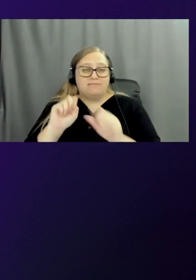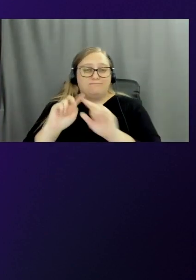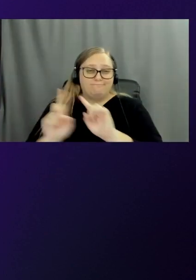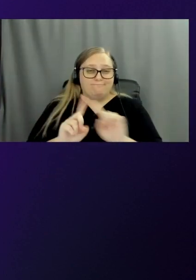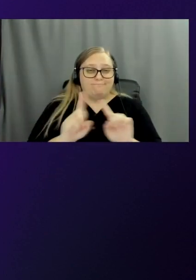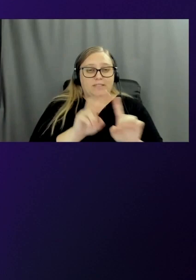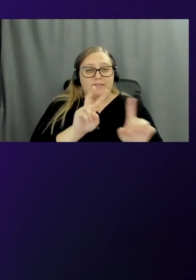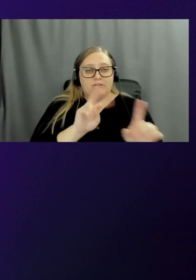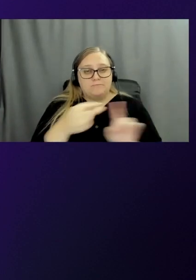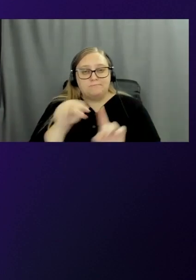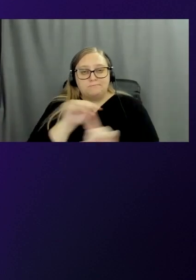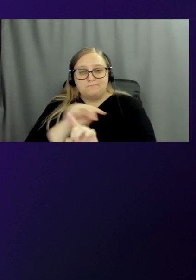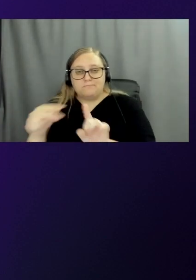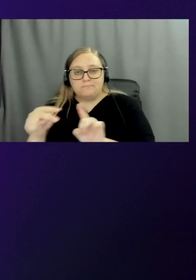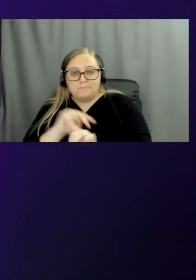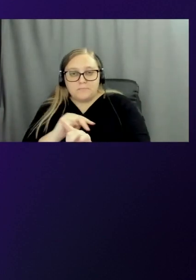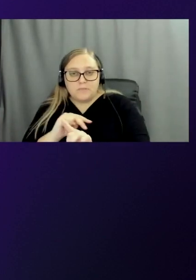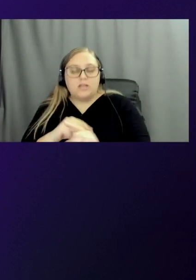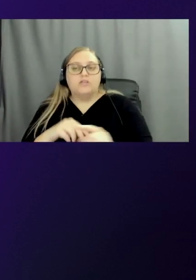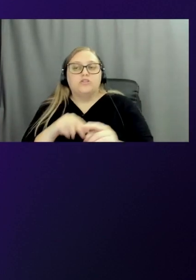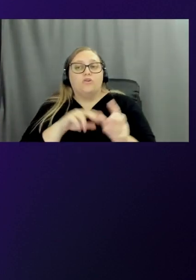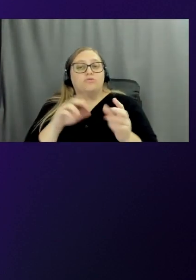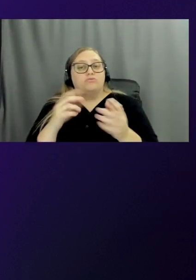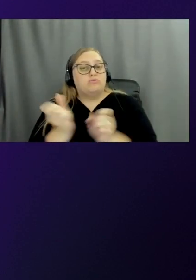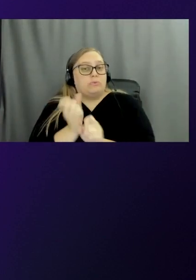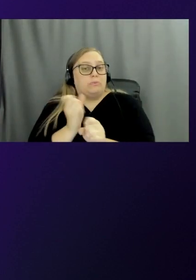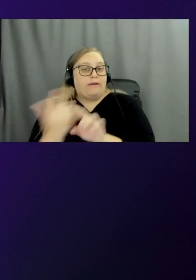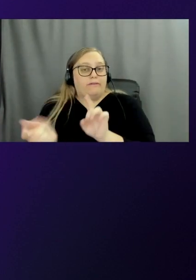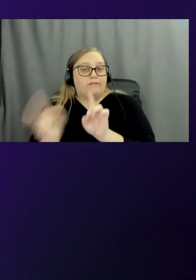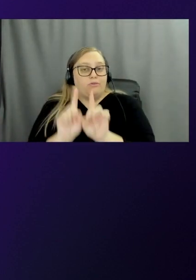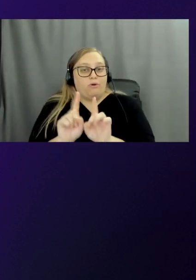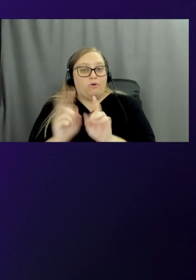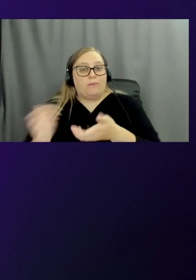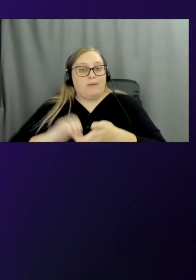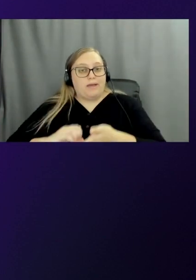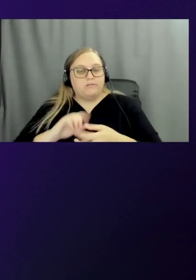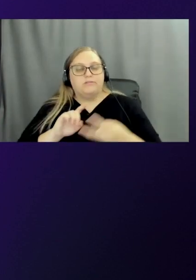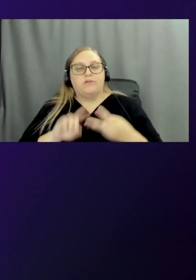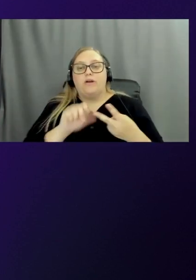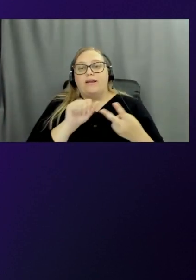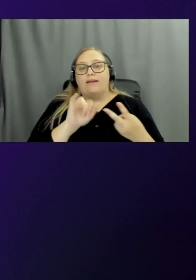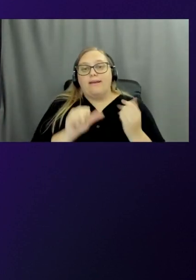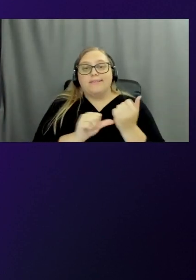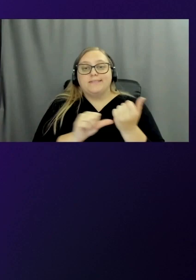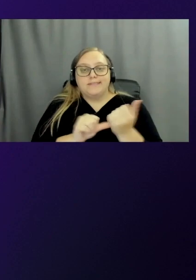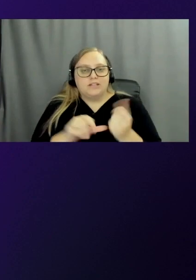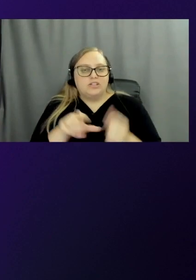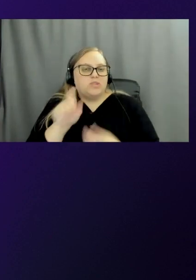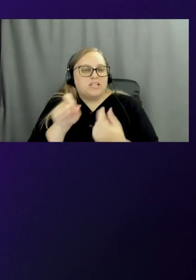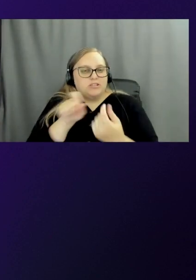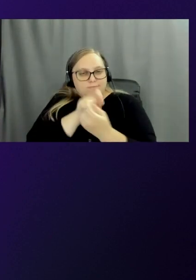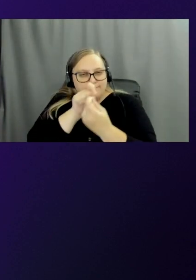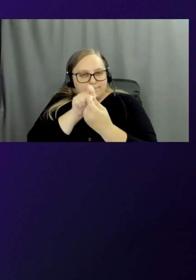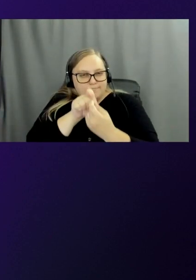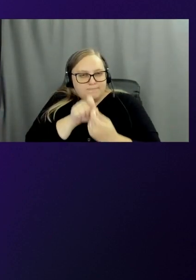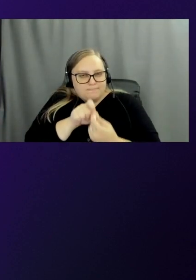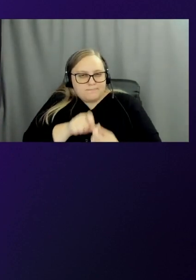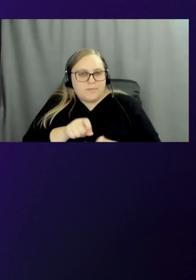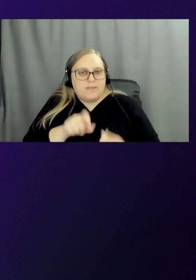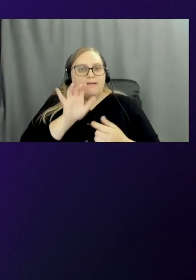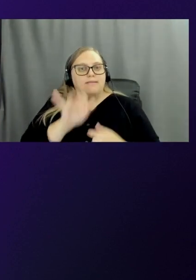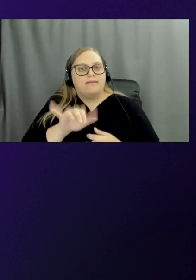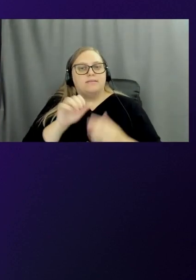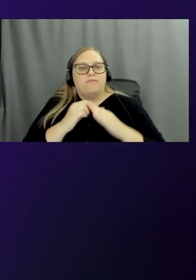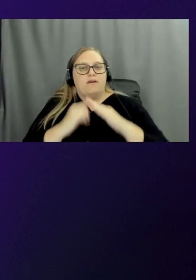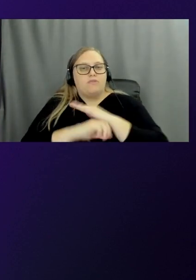downstream applications, such as a code companion or an AI assistant, often customers will need to fine-tune this foundational model via a